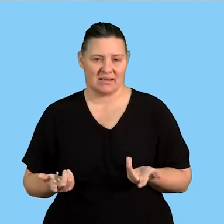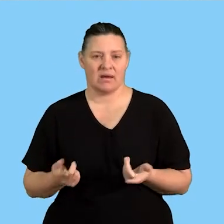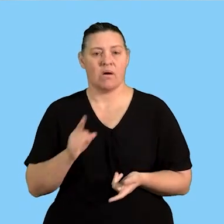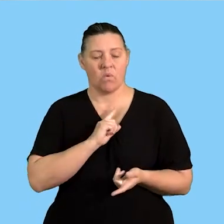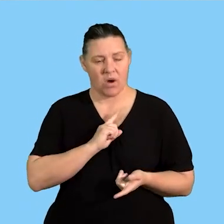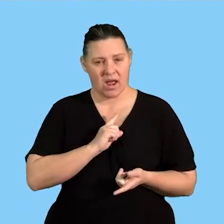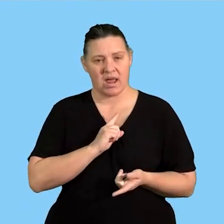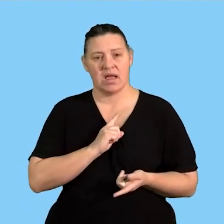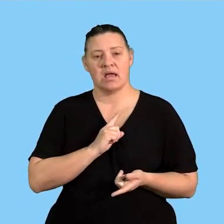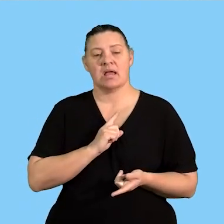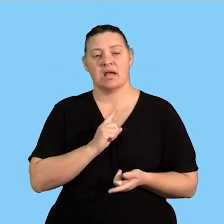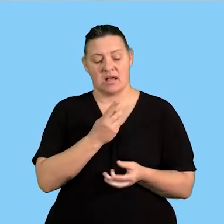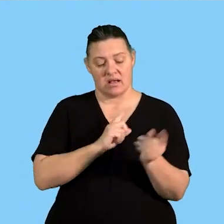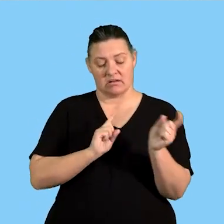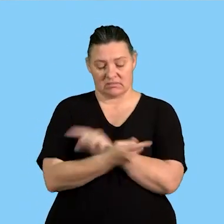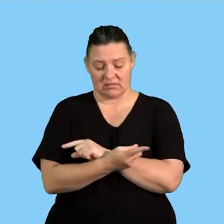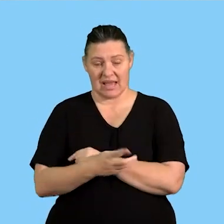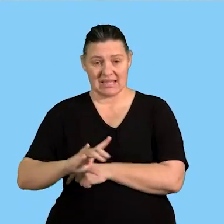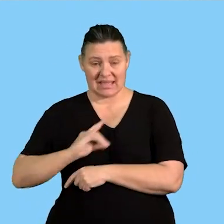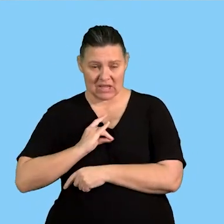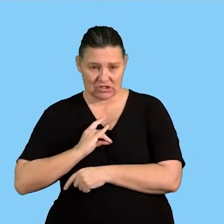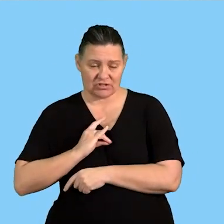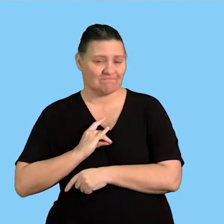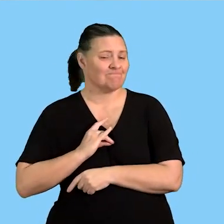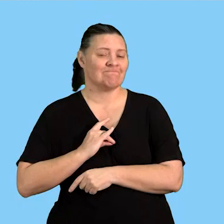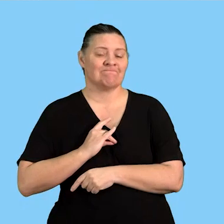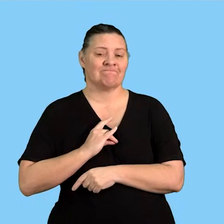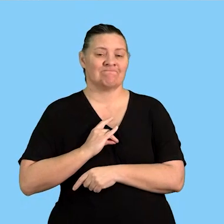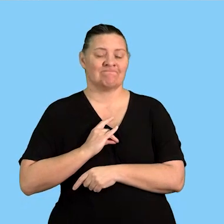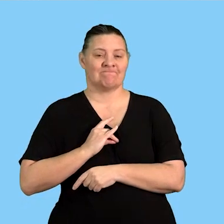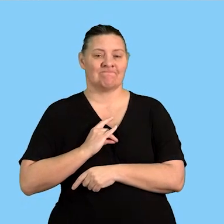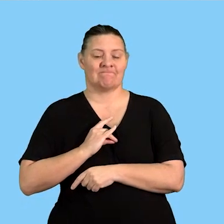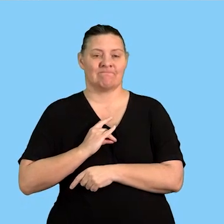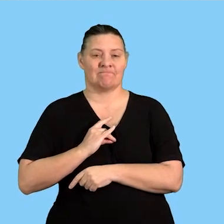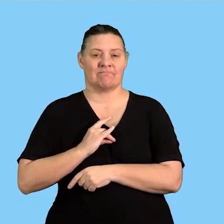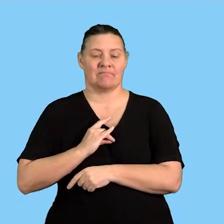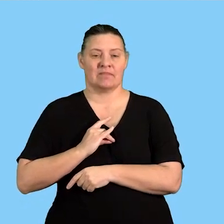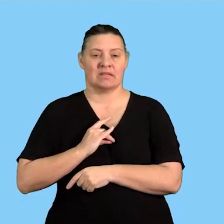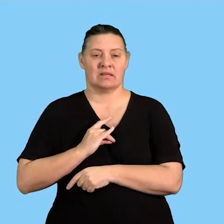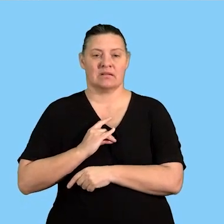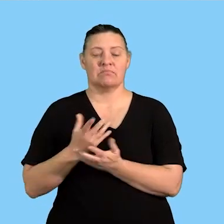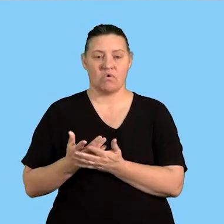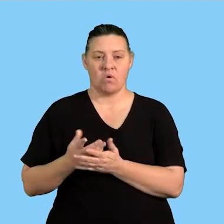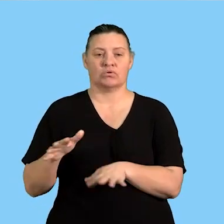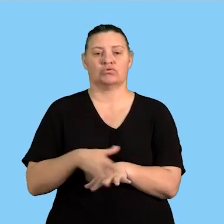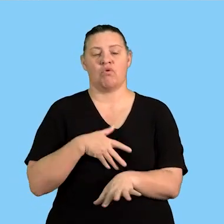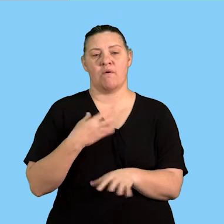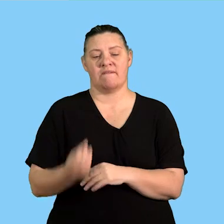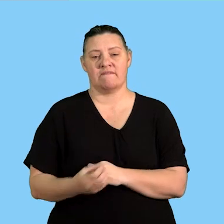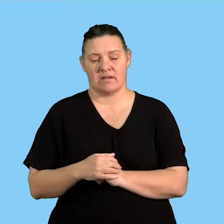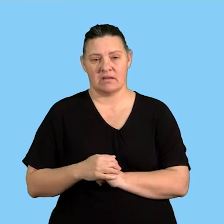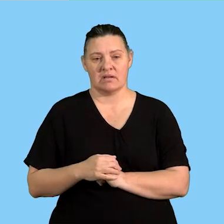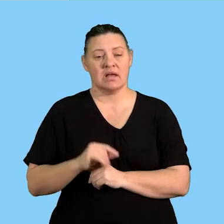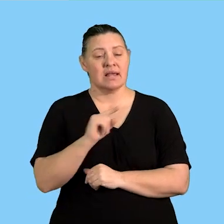liquidity rate for converting an investment in property into cash is slower. Hence, we are talking